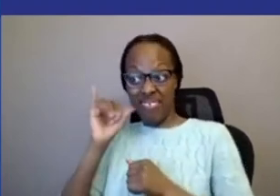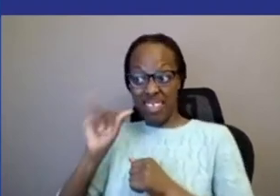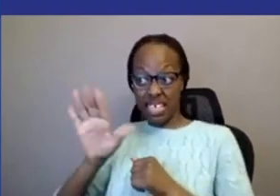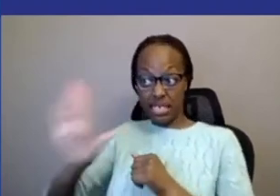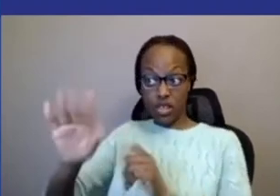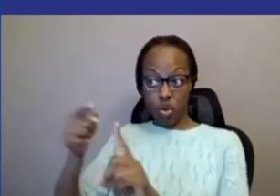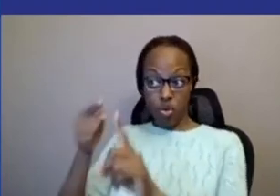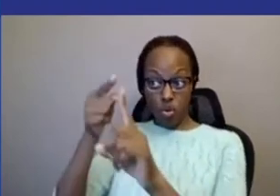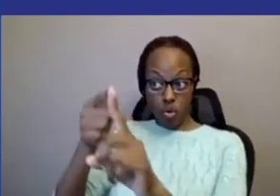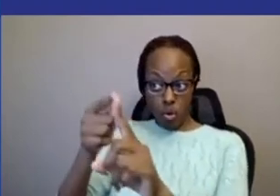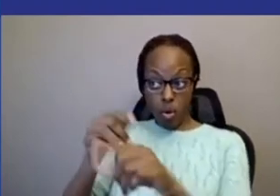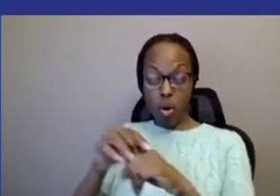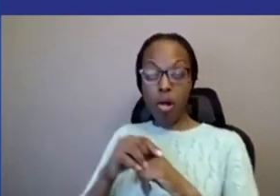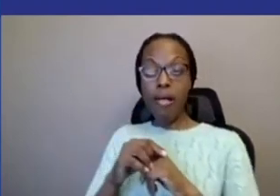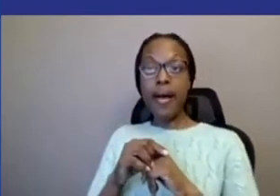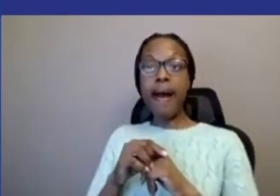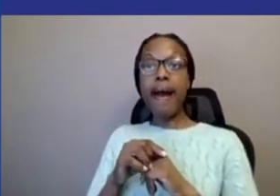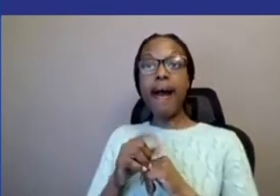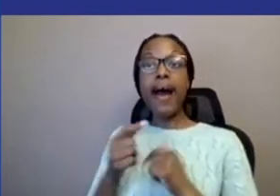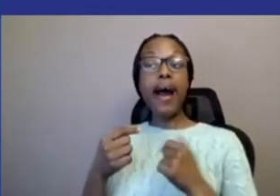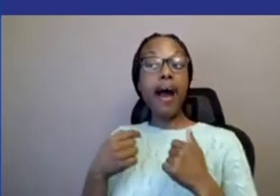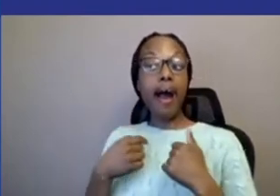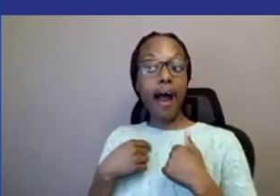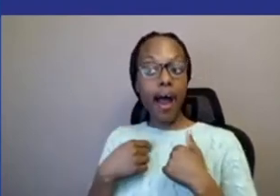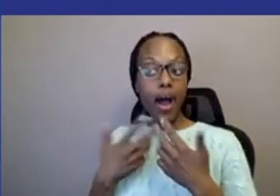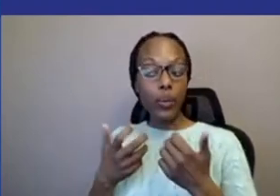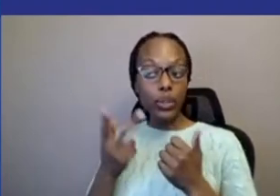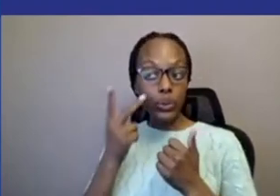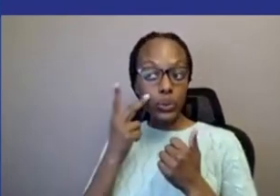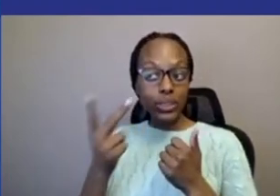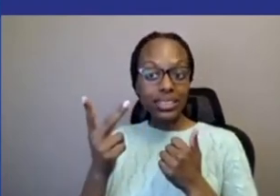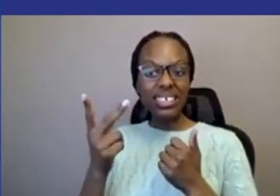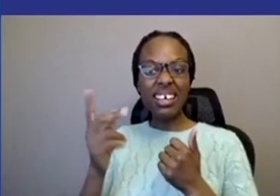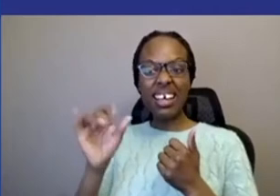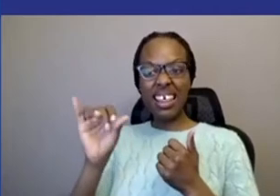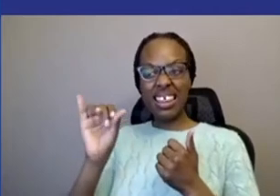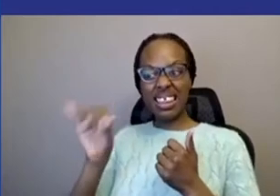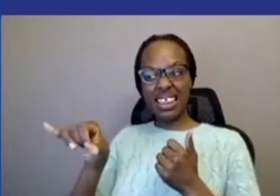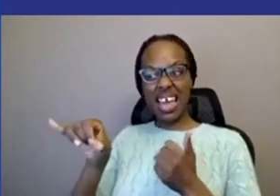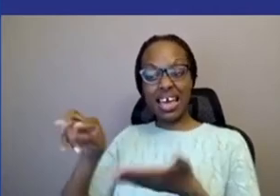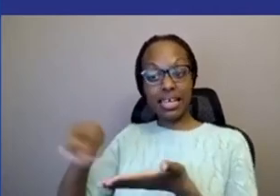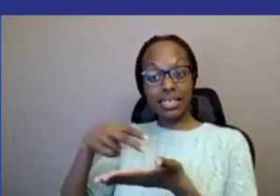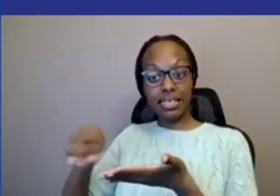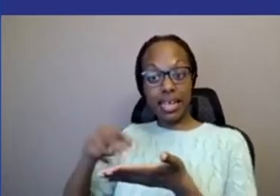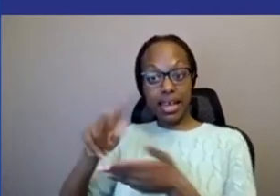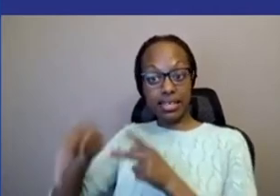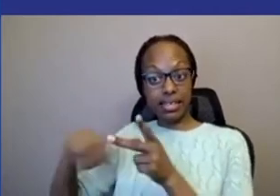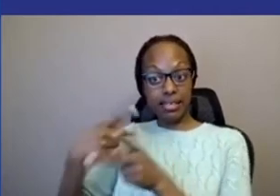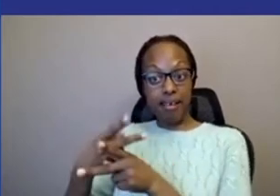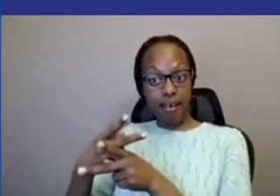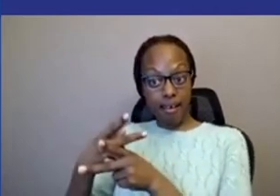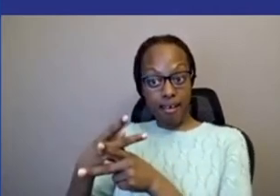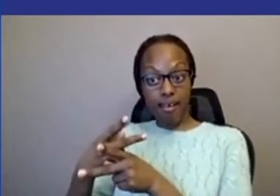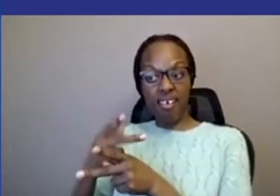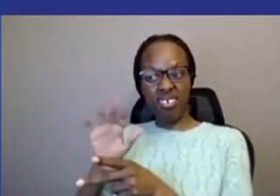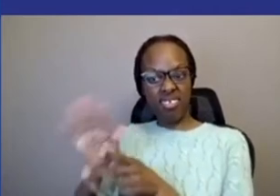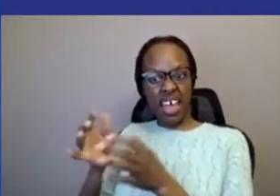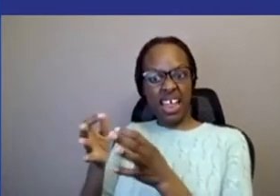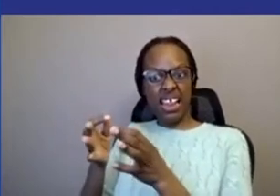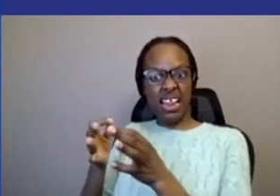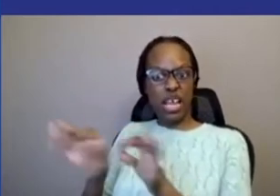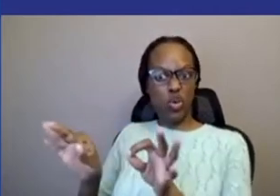to see are references of that language, of that dance style, that preserve